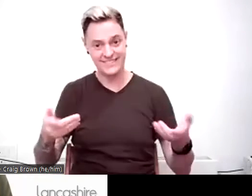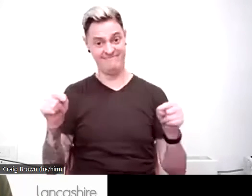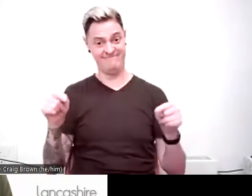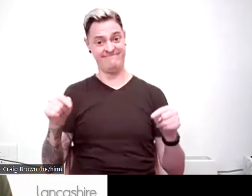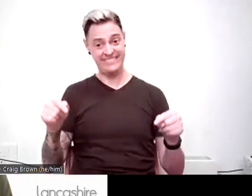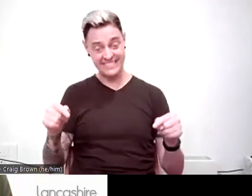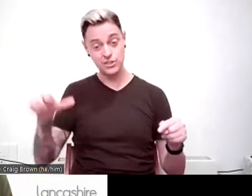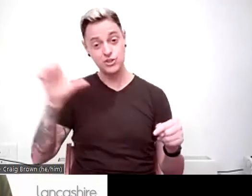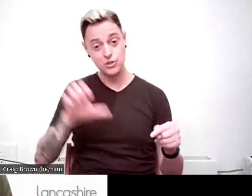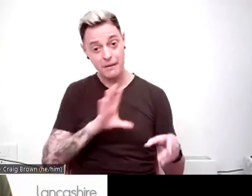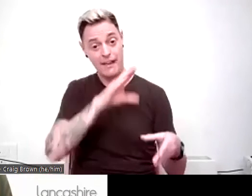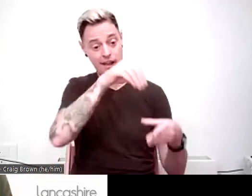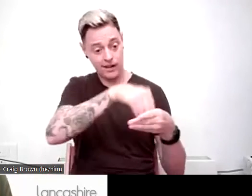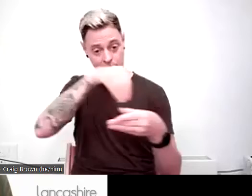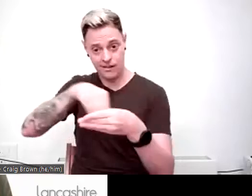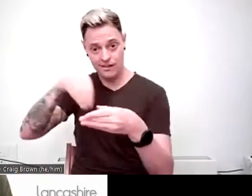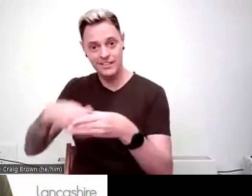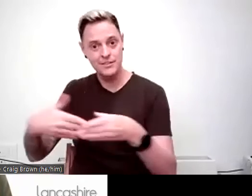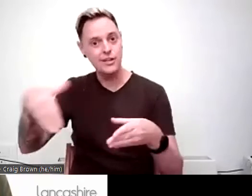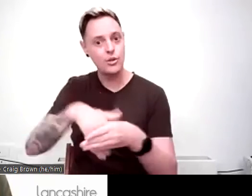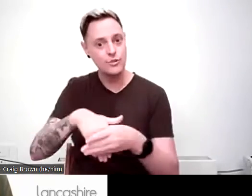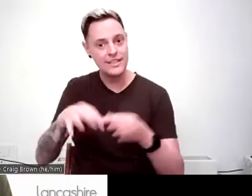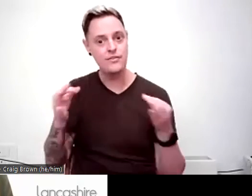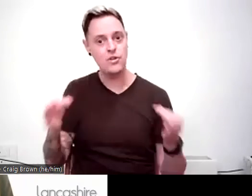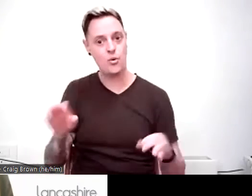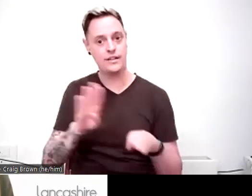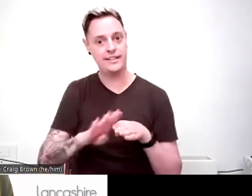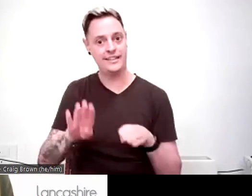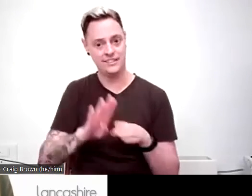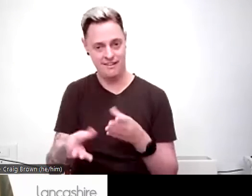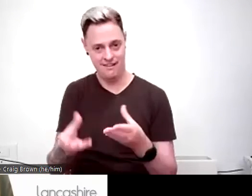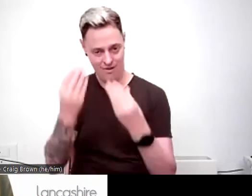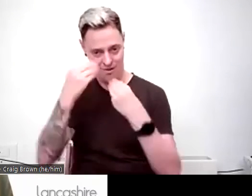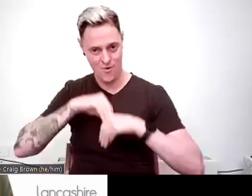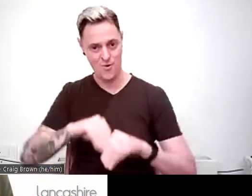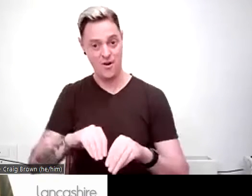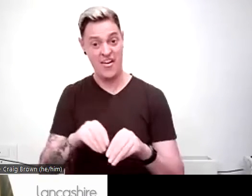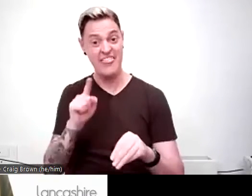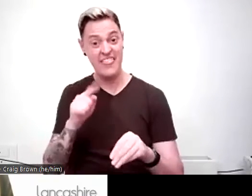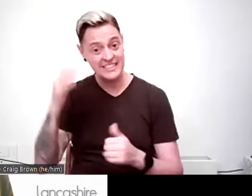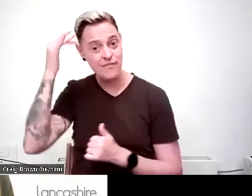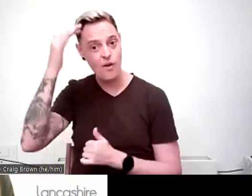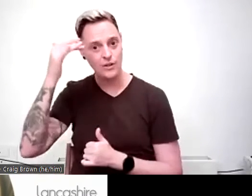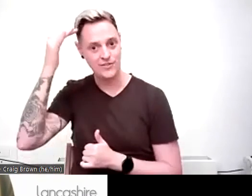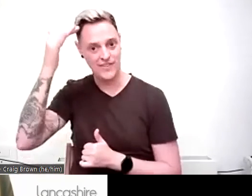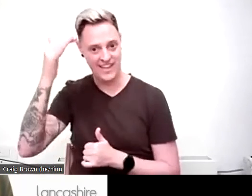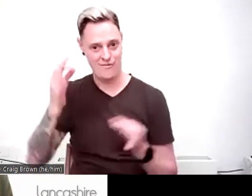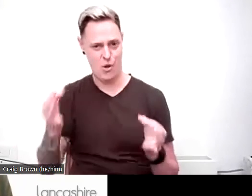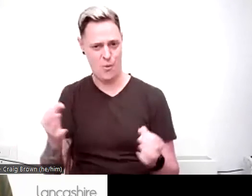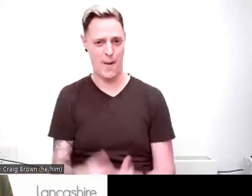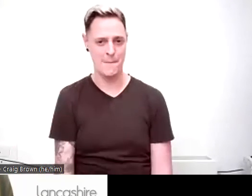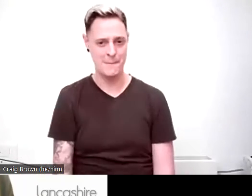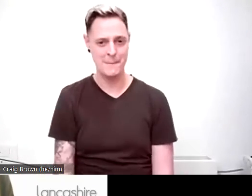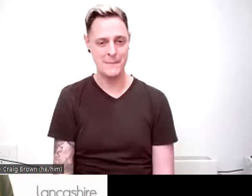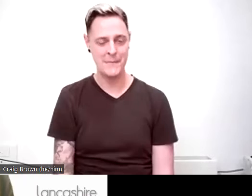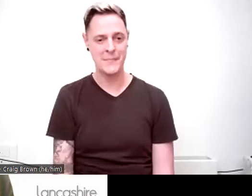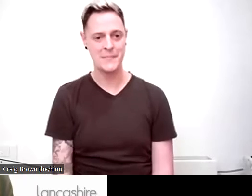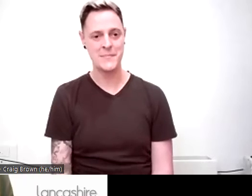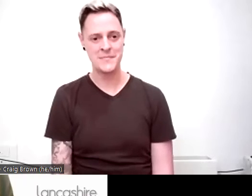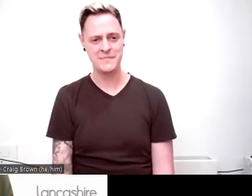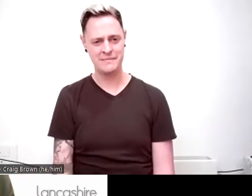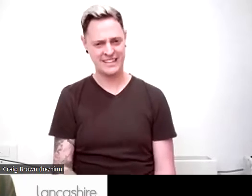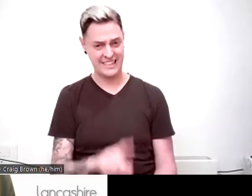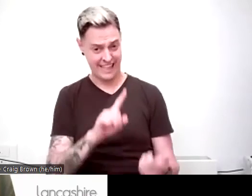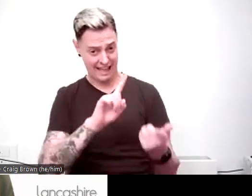to be an inclusive yoga teacher. It's a part of the philosophy. So yeah, I hope that answers